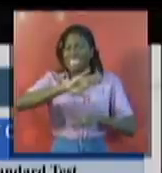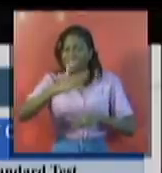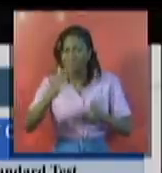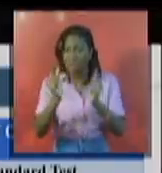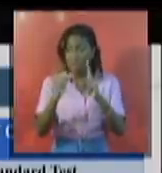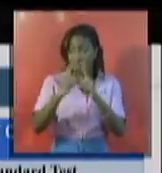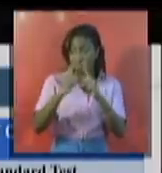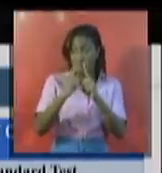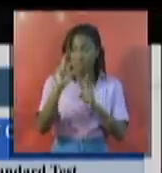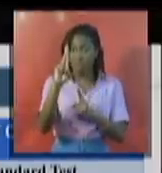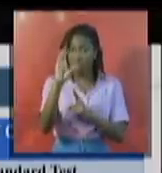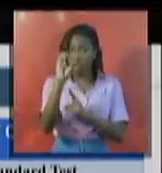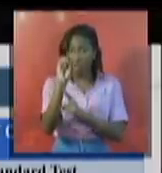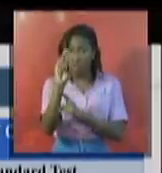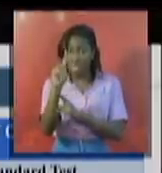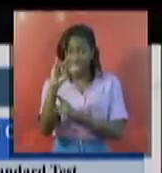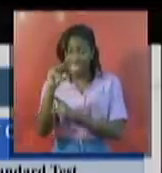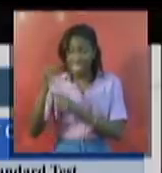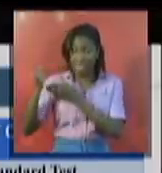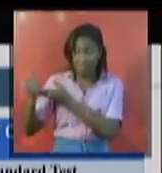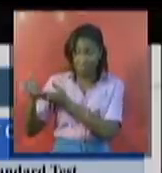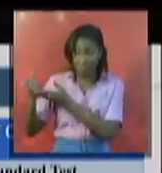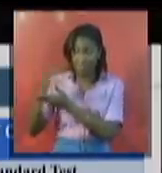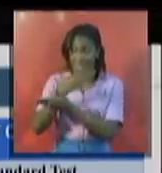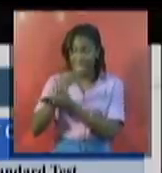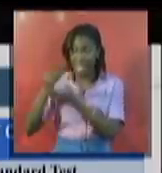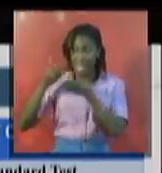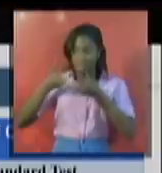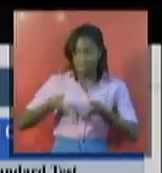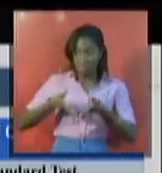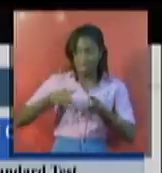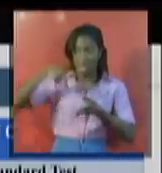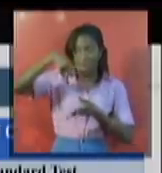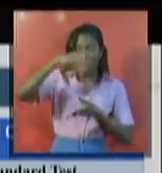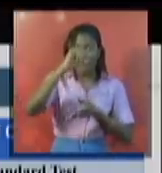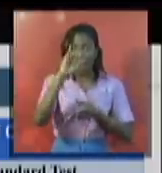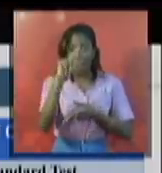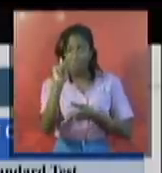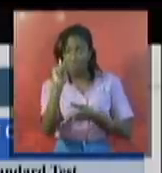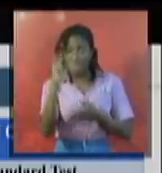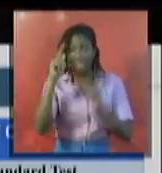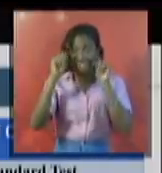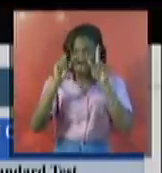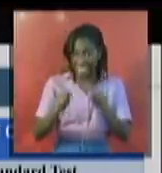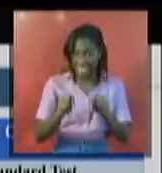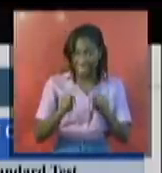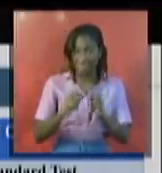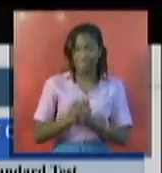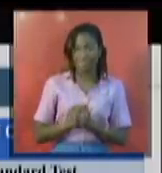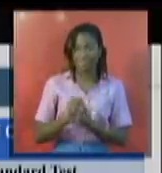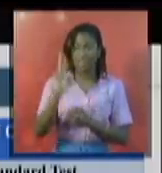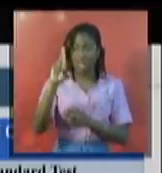and reliability of both these types of tests, both our routine testing that we've been doing since the start of this